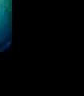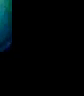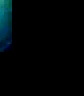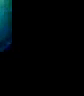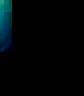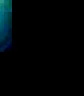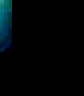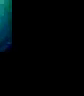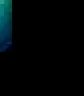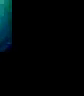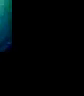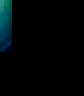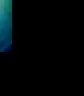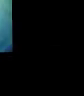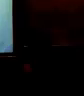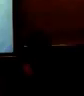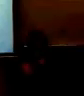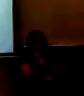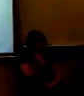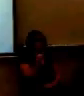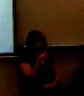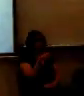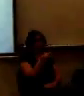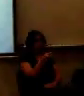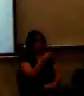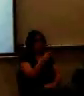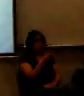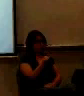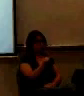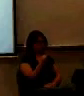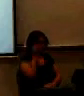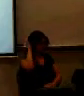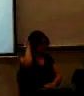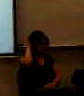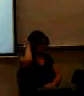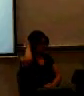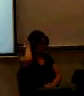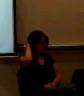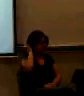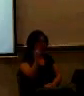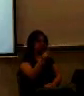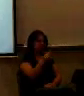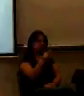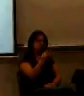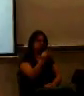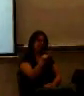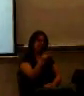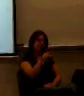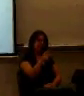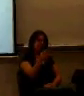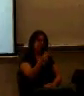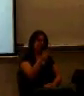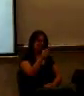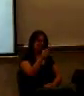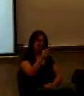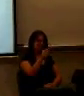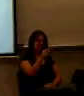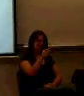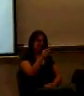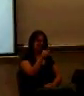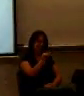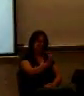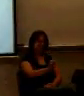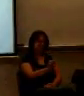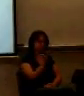And these are the some of the green algae, just to give you an idea of the variation. And we go from very simple